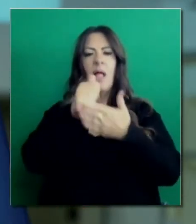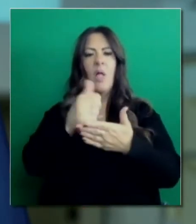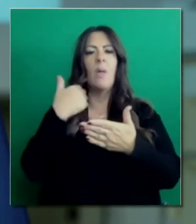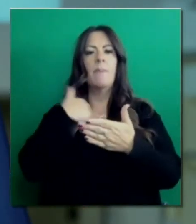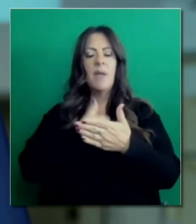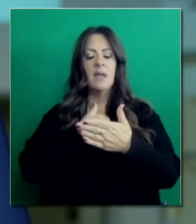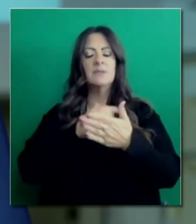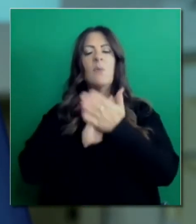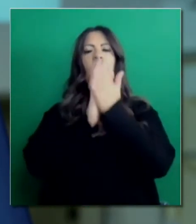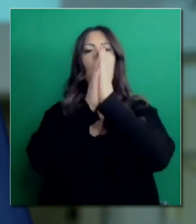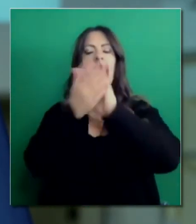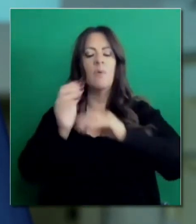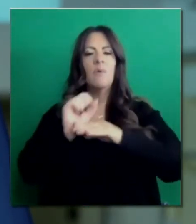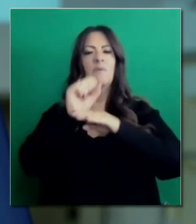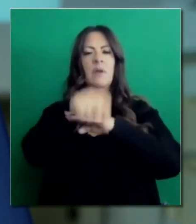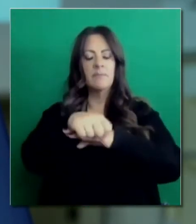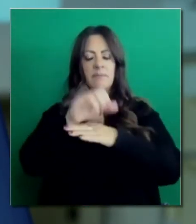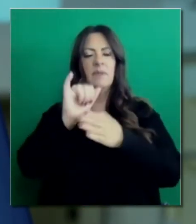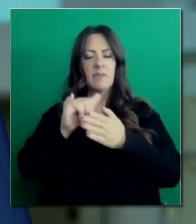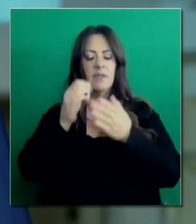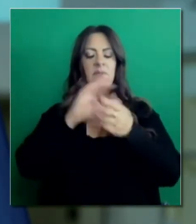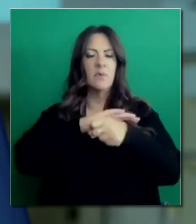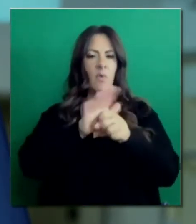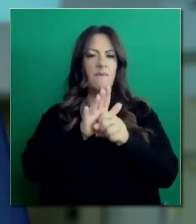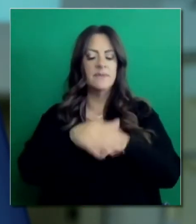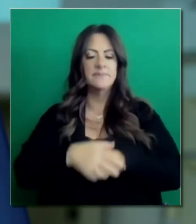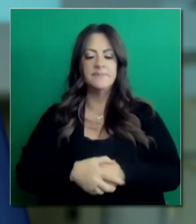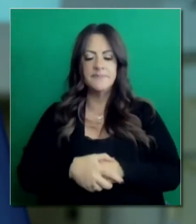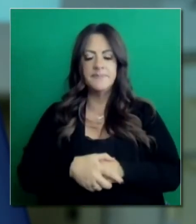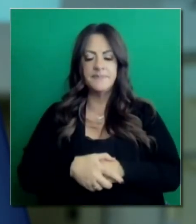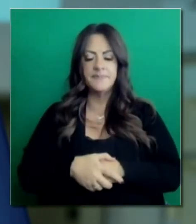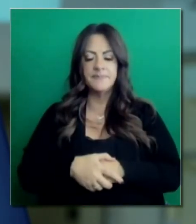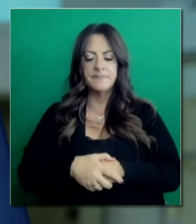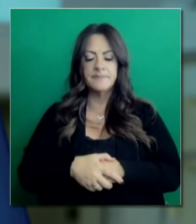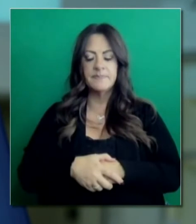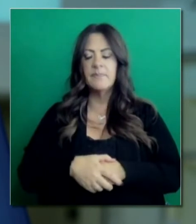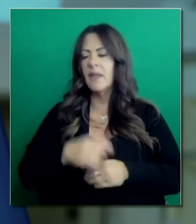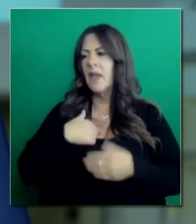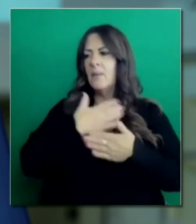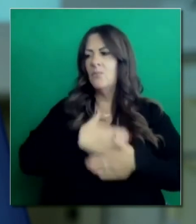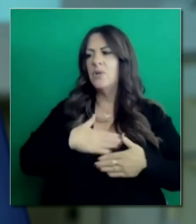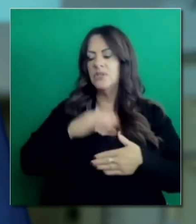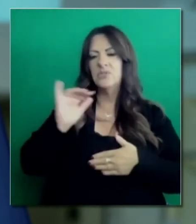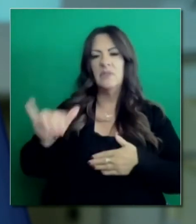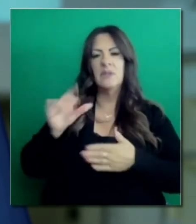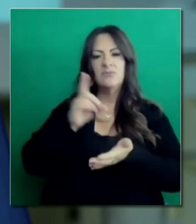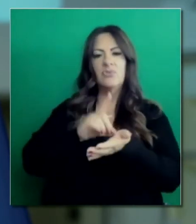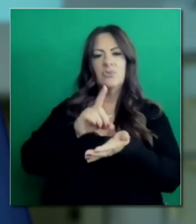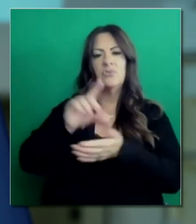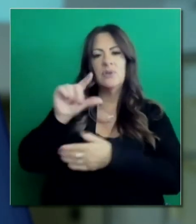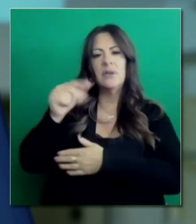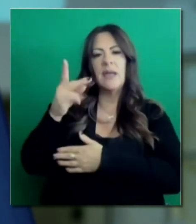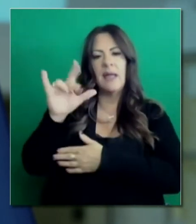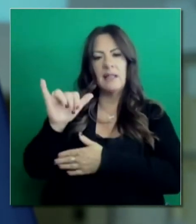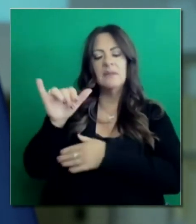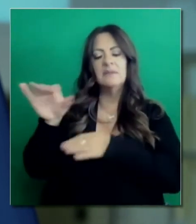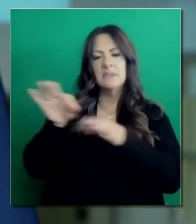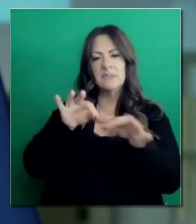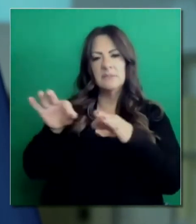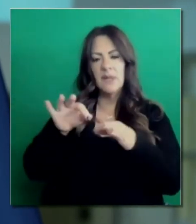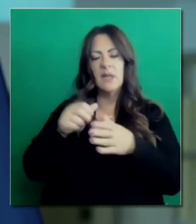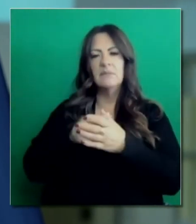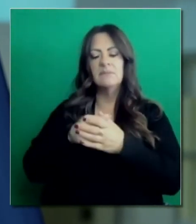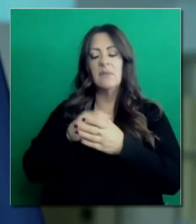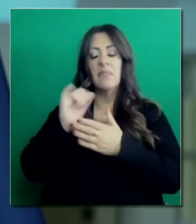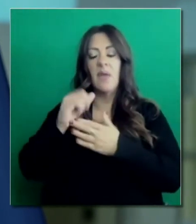And I appreciate the point Dr. Galley was making as it relates to this individual case. As we get